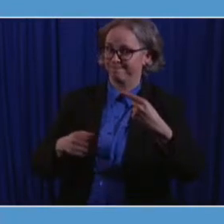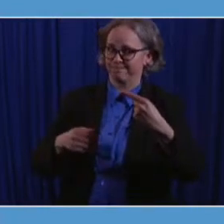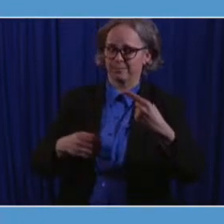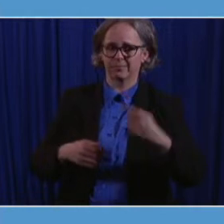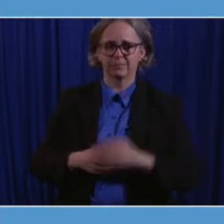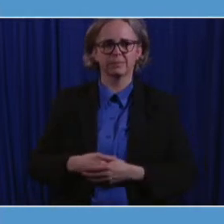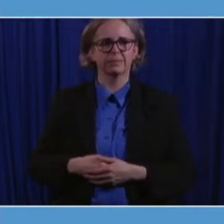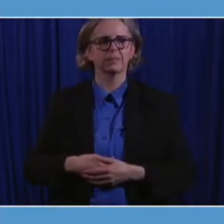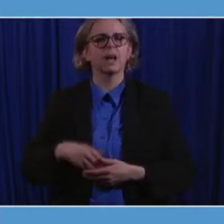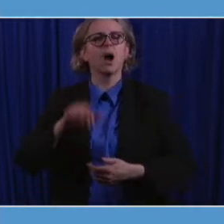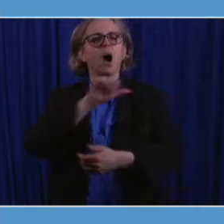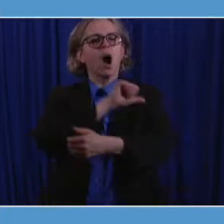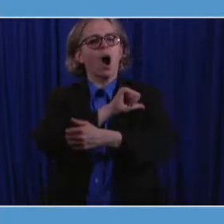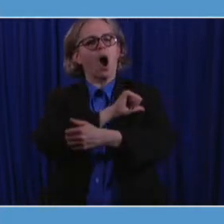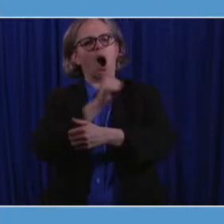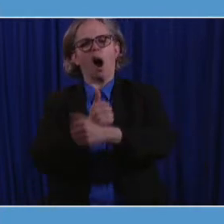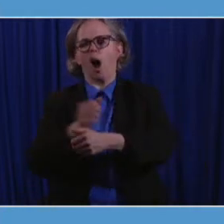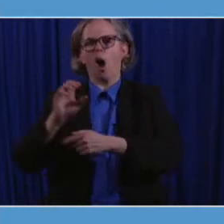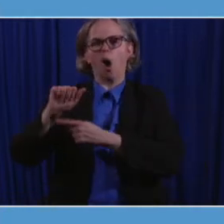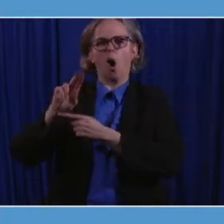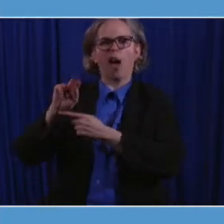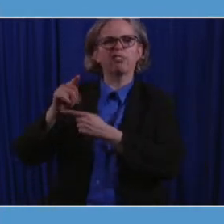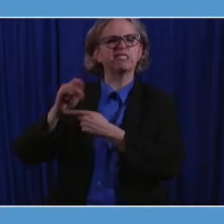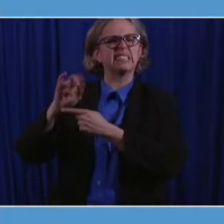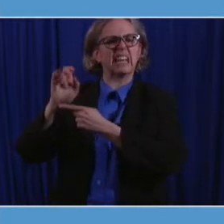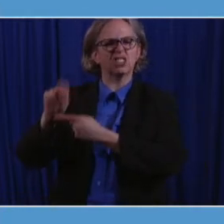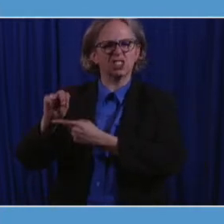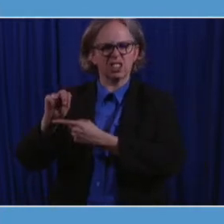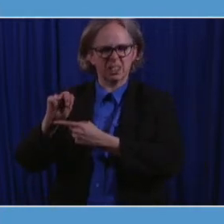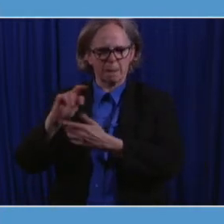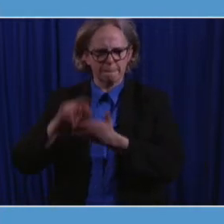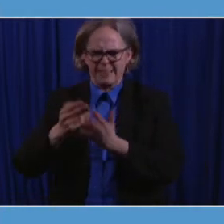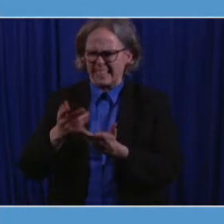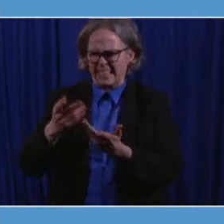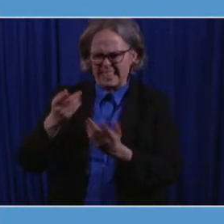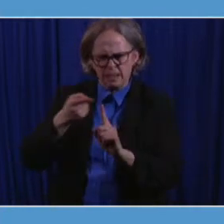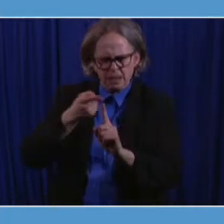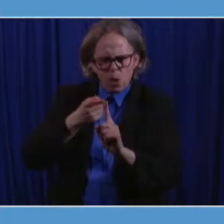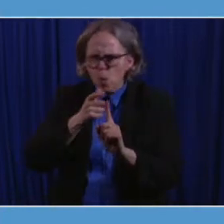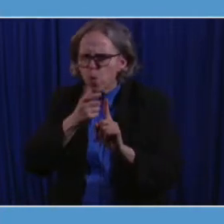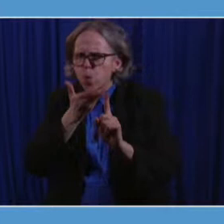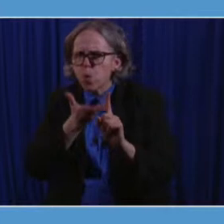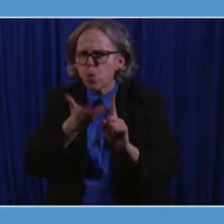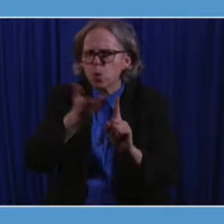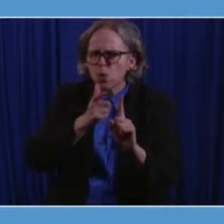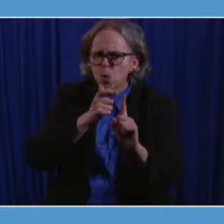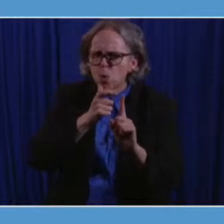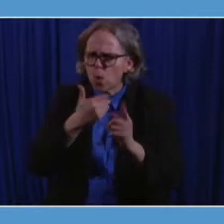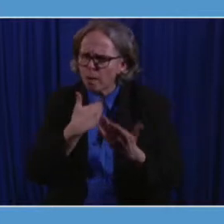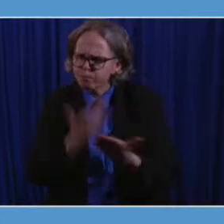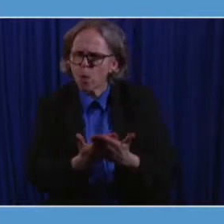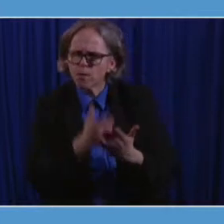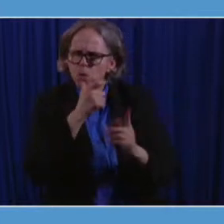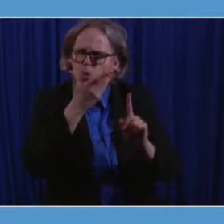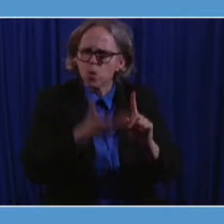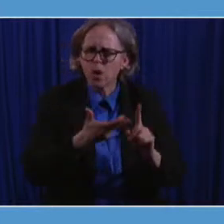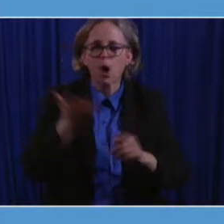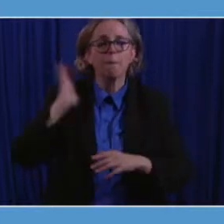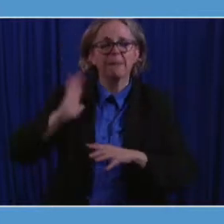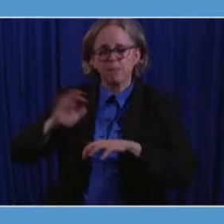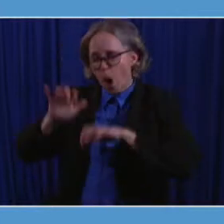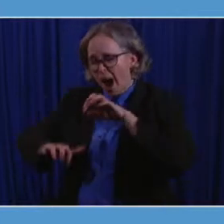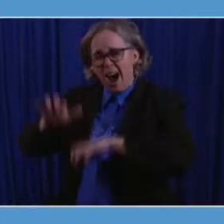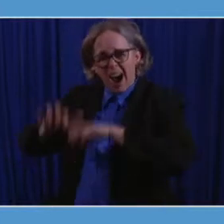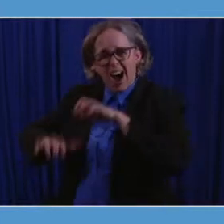going to make it easier for you to have to not enter as much data, to queue yourself in so that you know that you're queued into